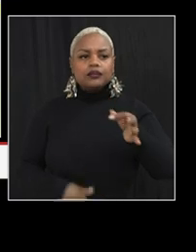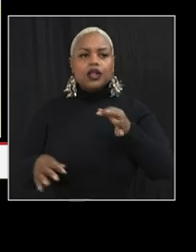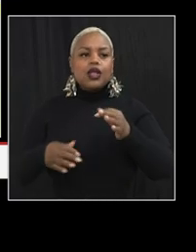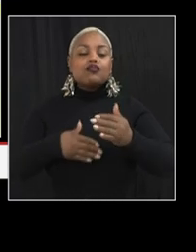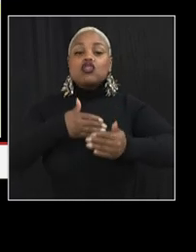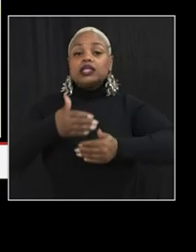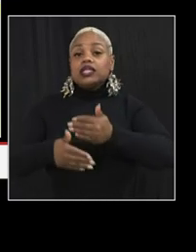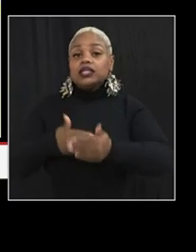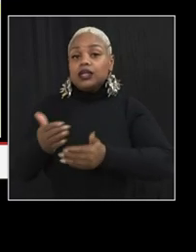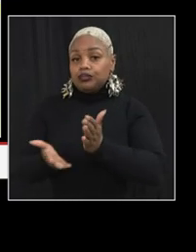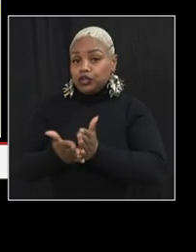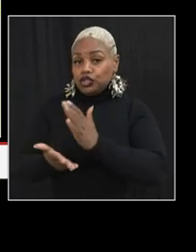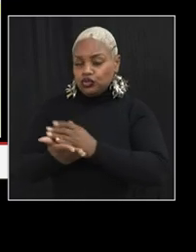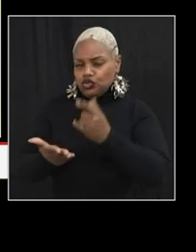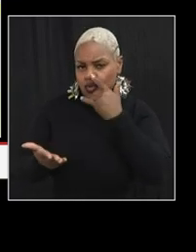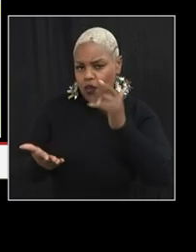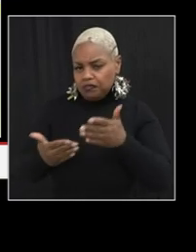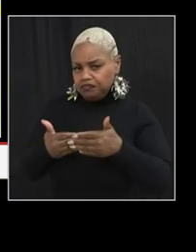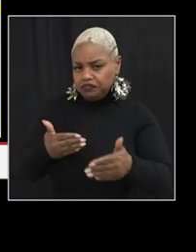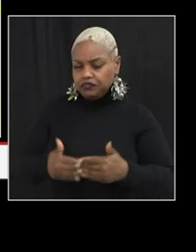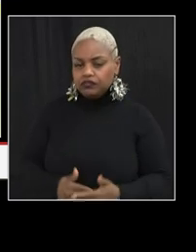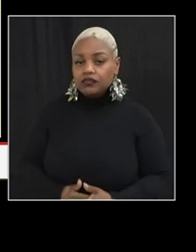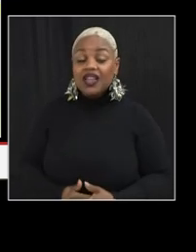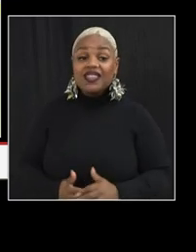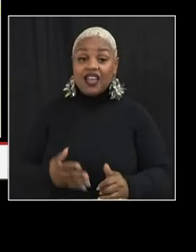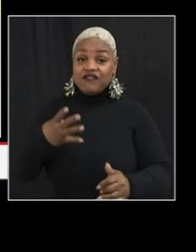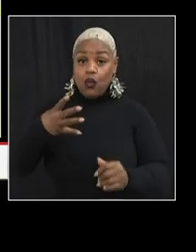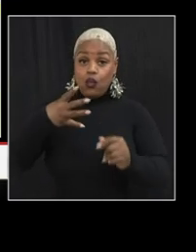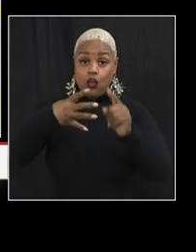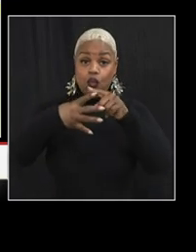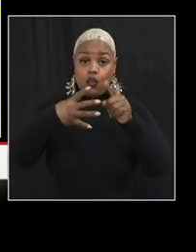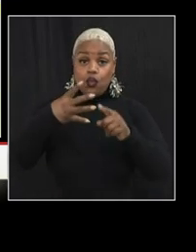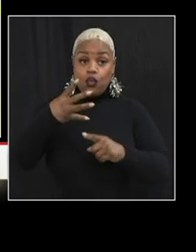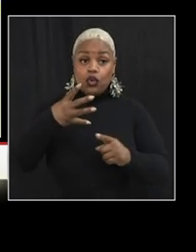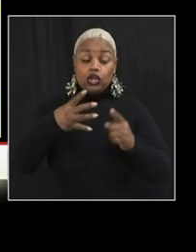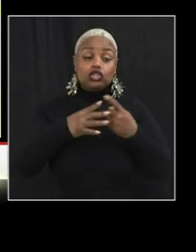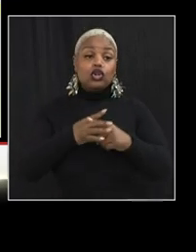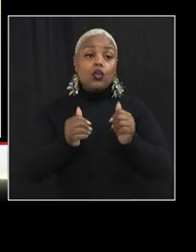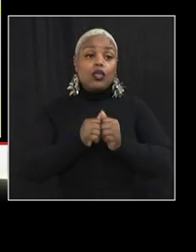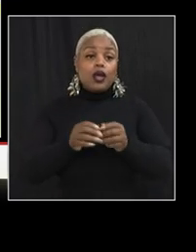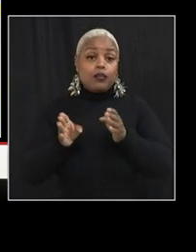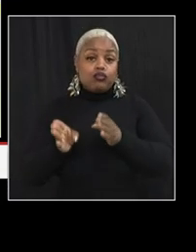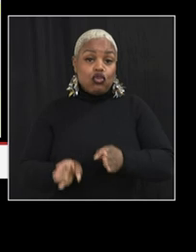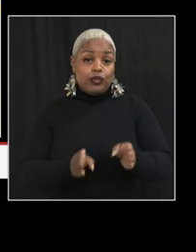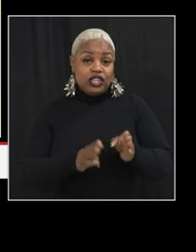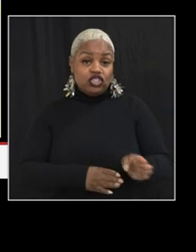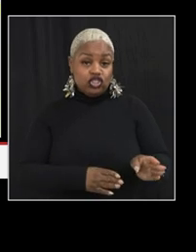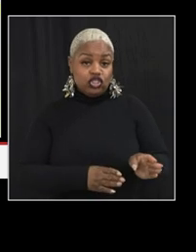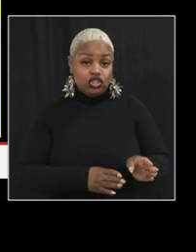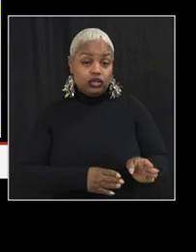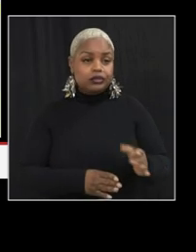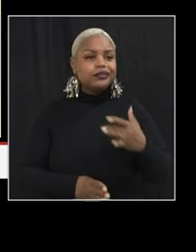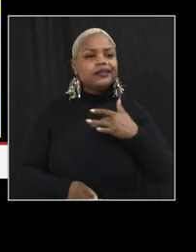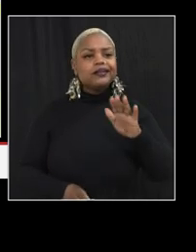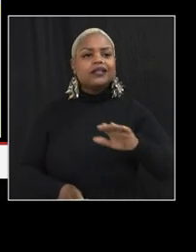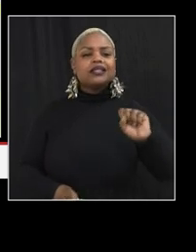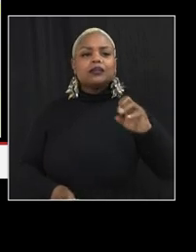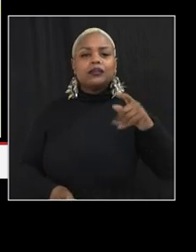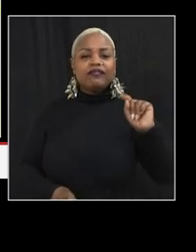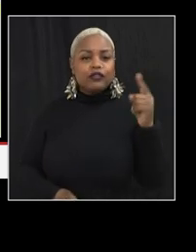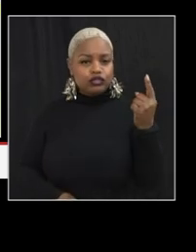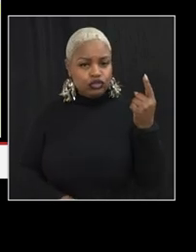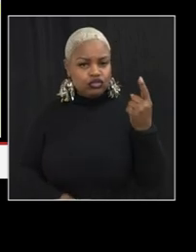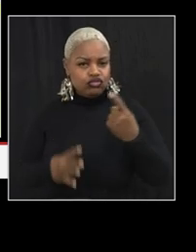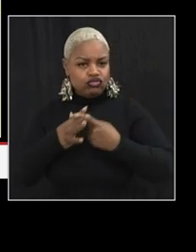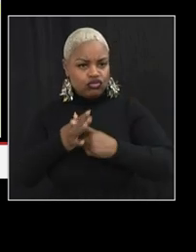to it. We're currently in a part that we call preparation. It starts typically around September 1st. It goes all the way until the